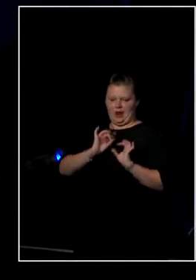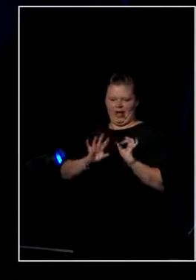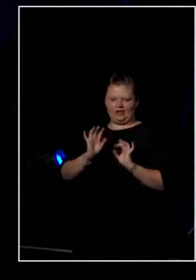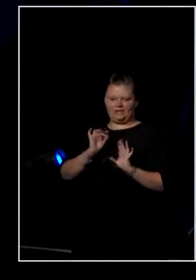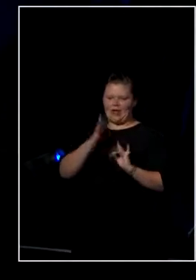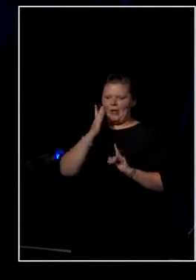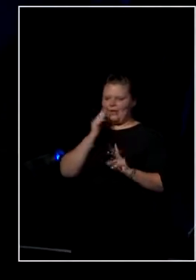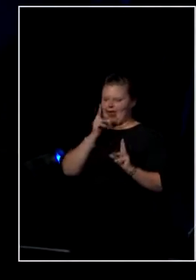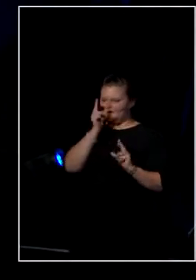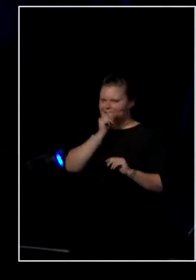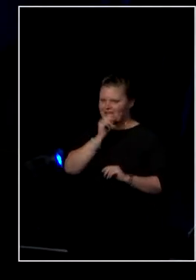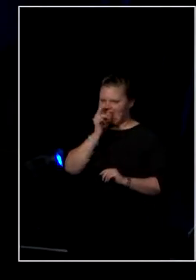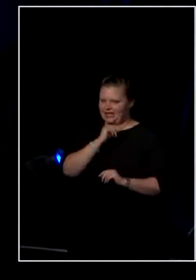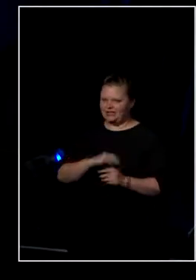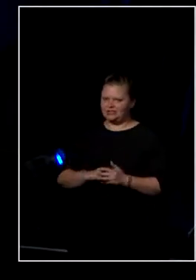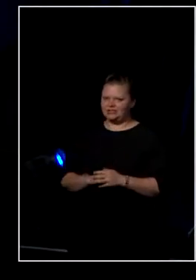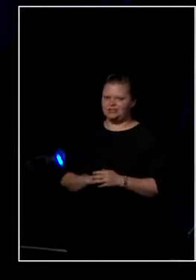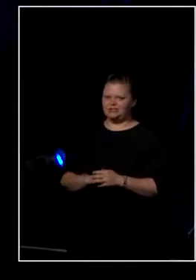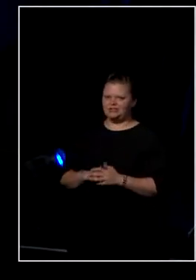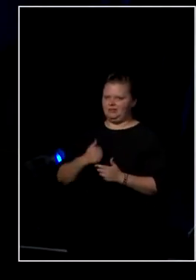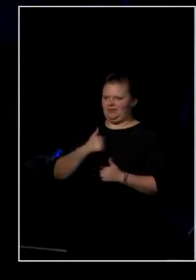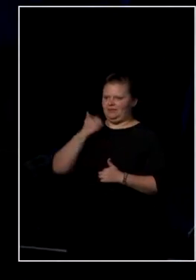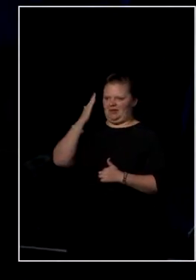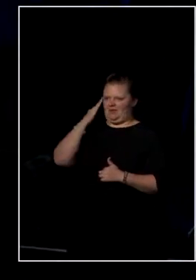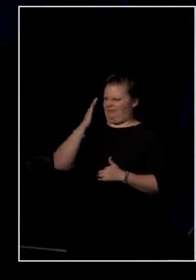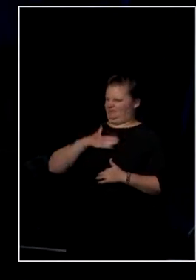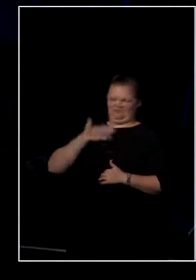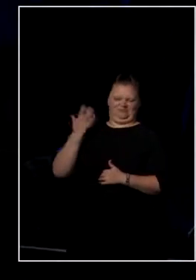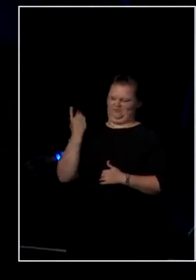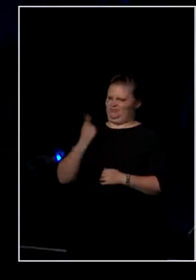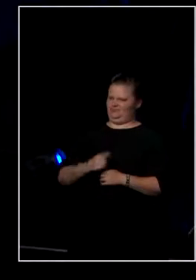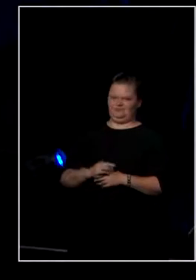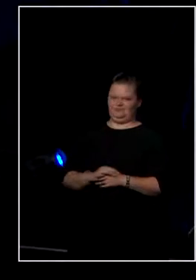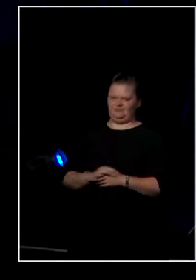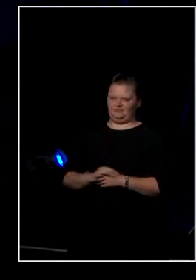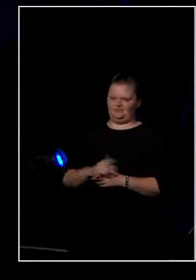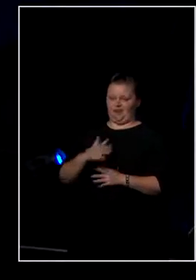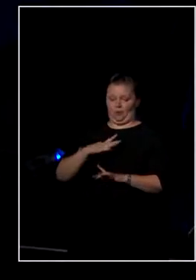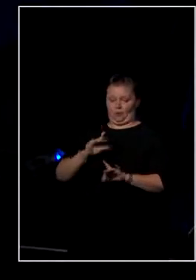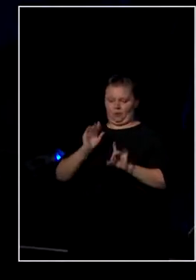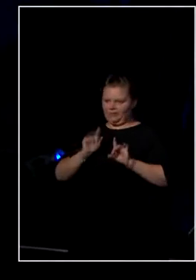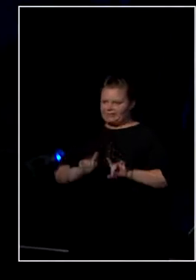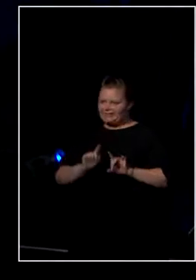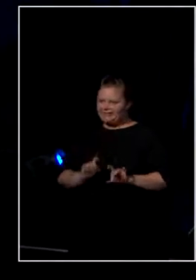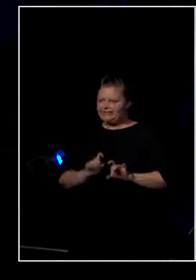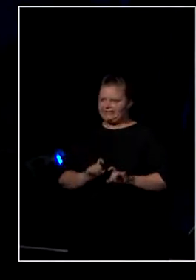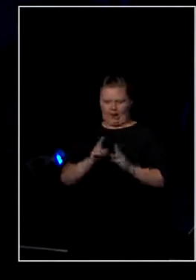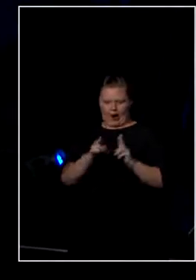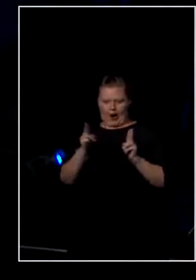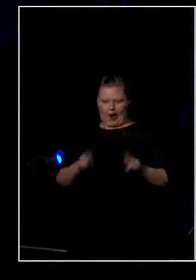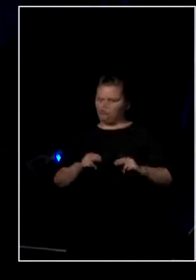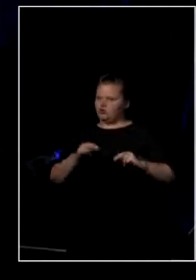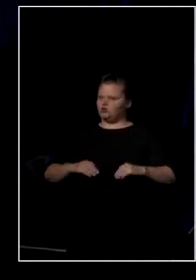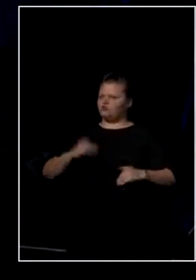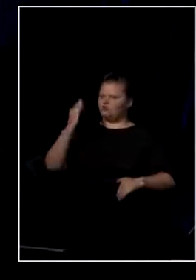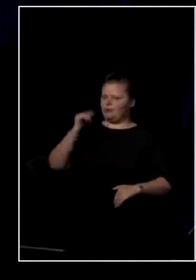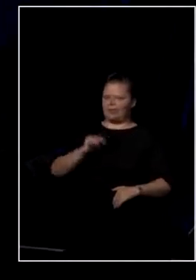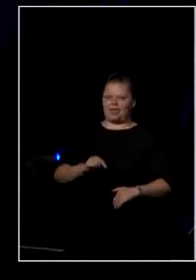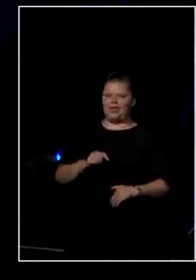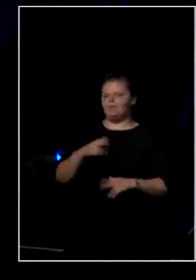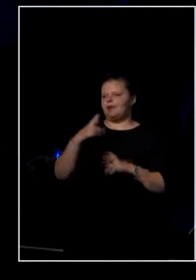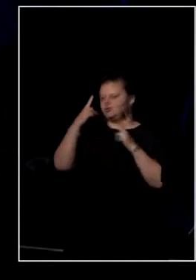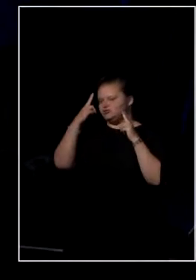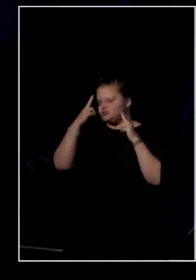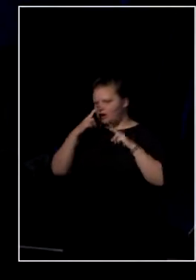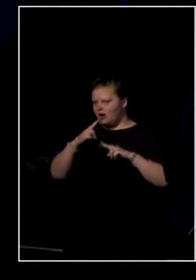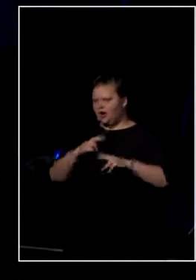that when I was young, that my mum did not want that. My mum wanted me to stay in the home and grow up there. But she passed away